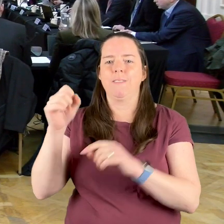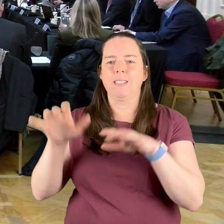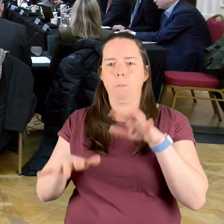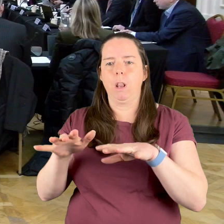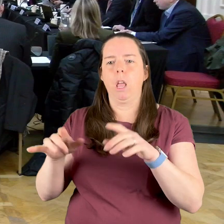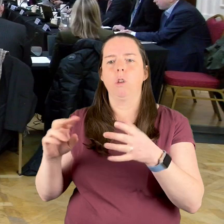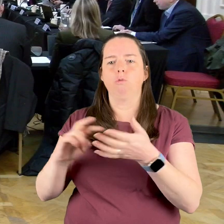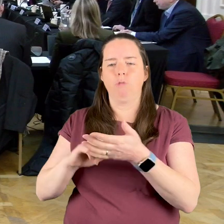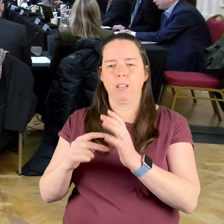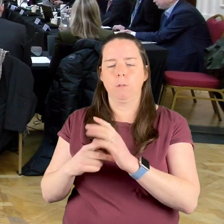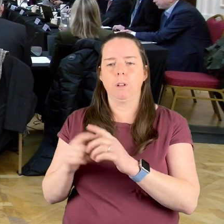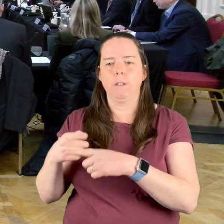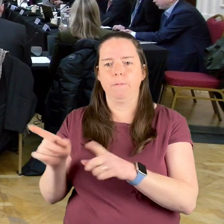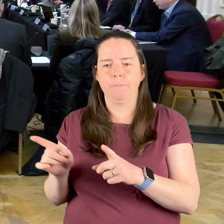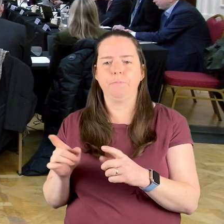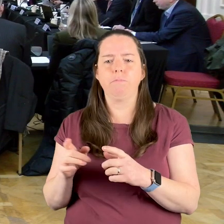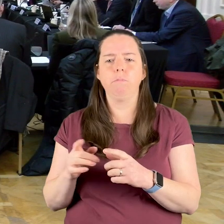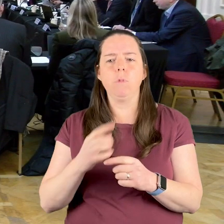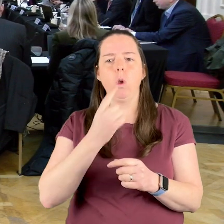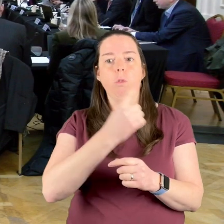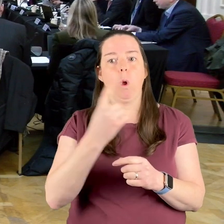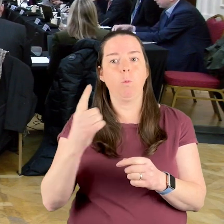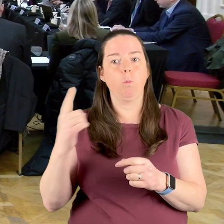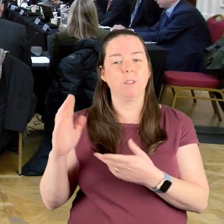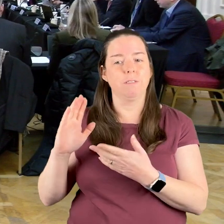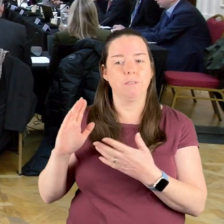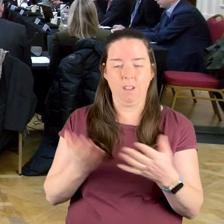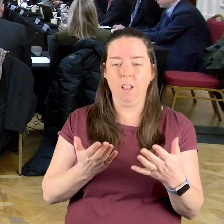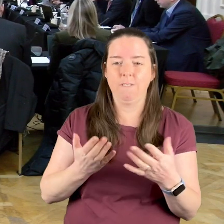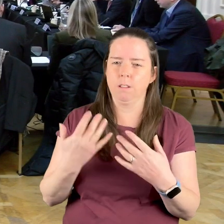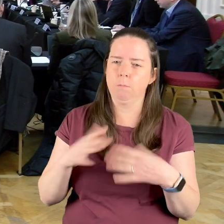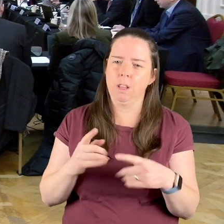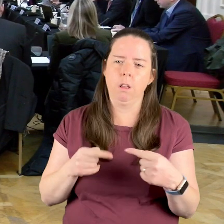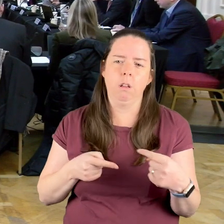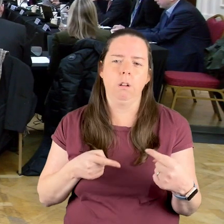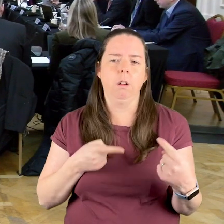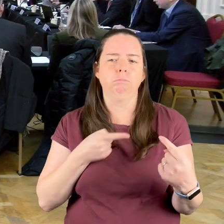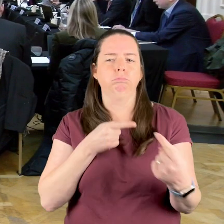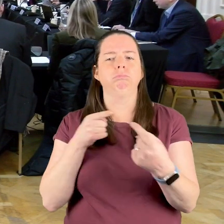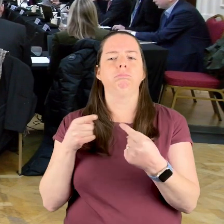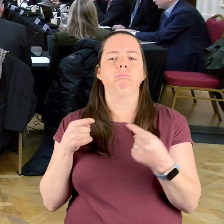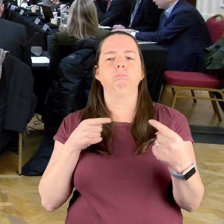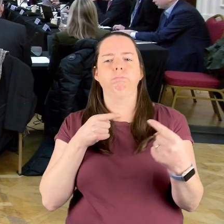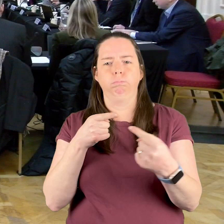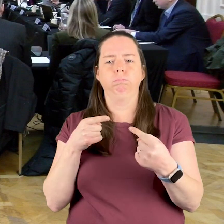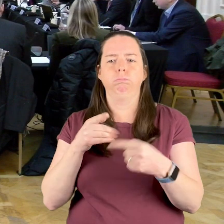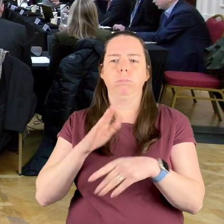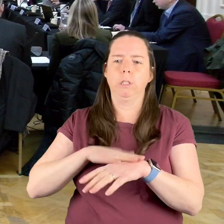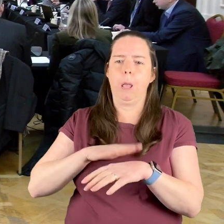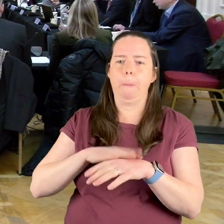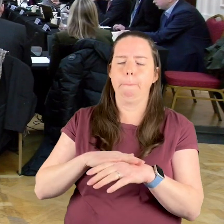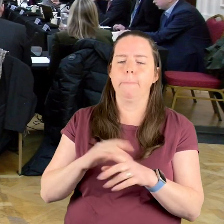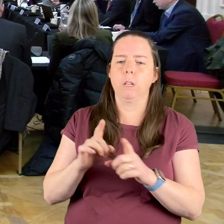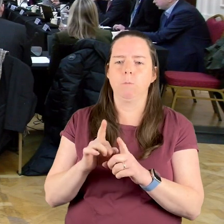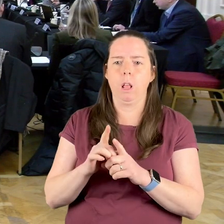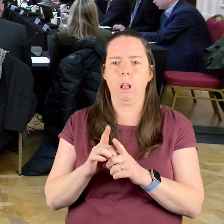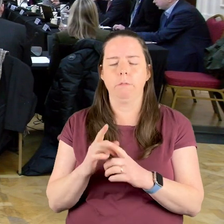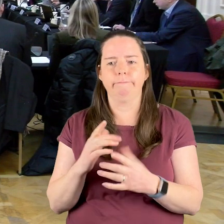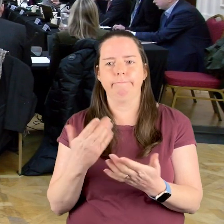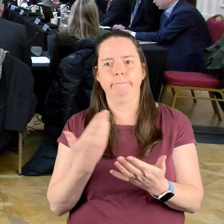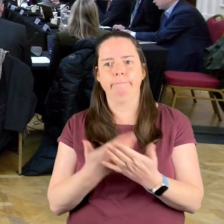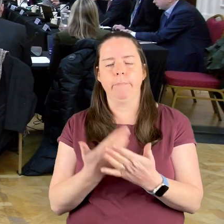forward. And just on the 111 service, that's had a very challenging period too,